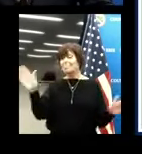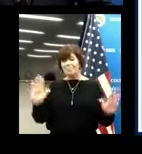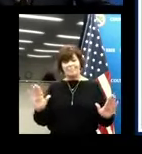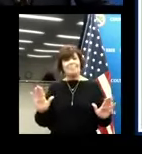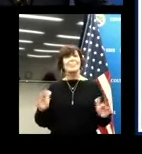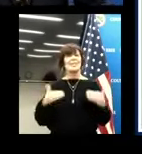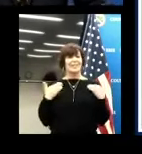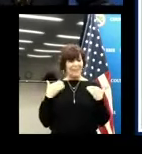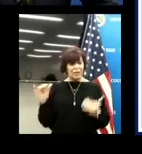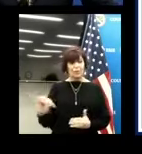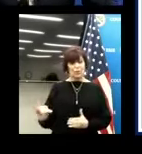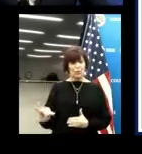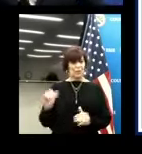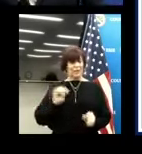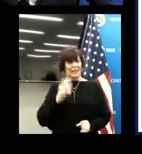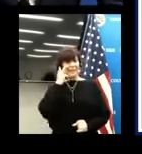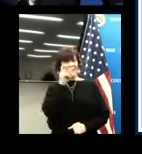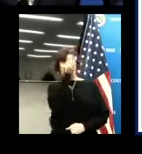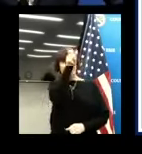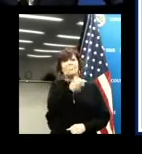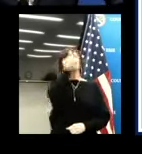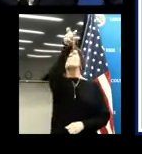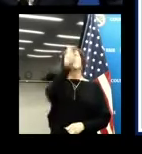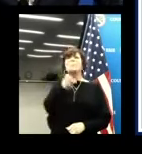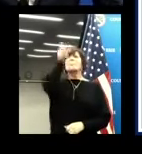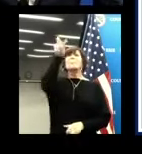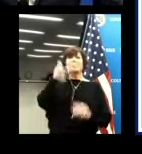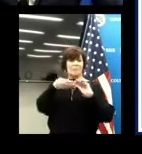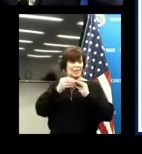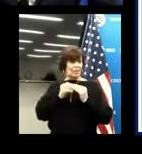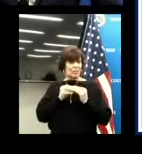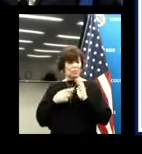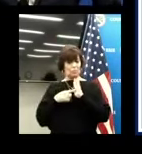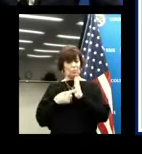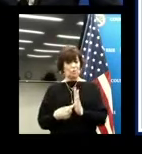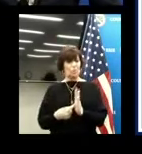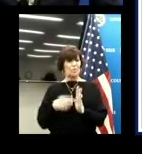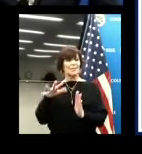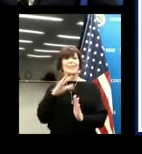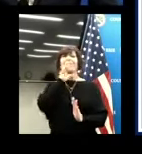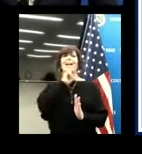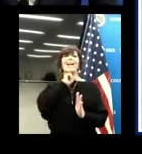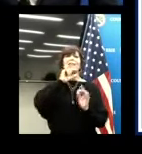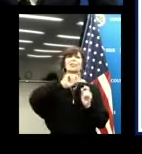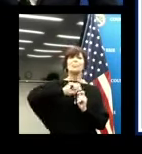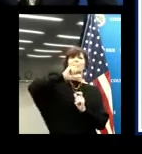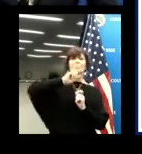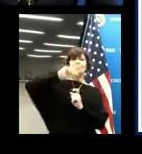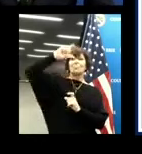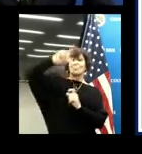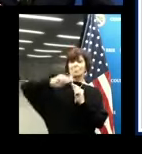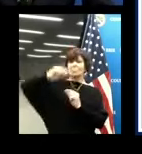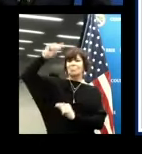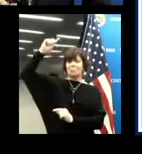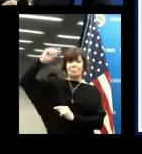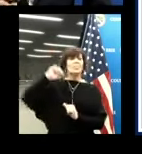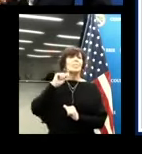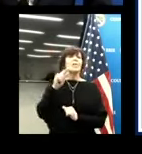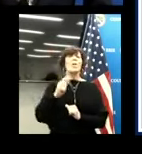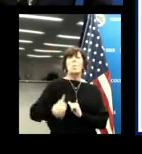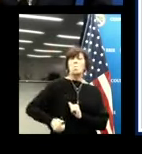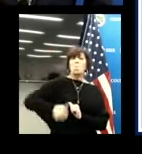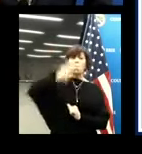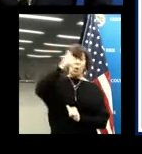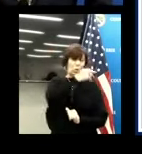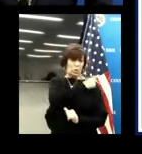it right here on this the graph, which shows the breakdown by age ranges. The age range that had the